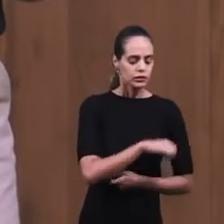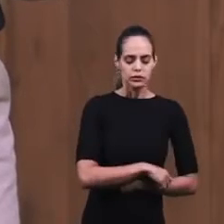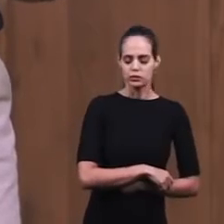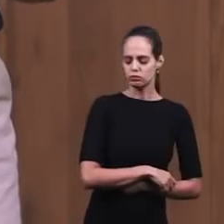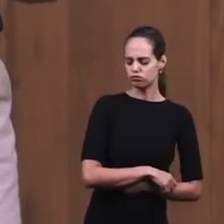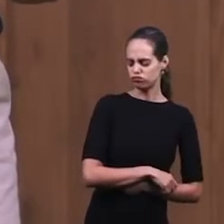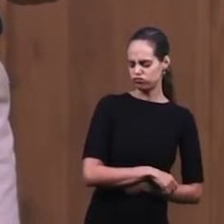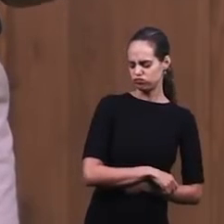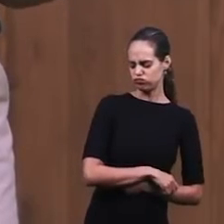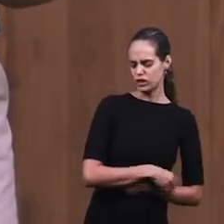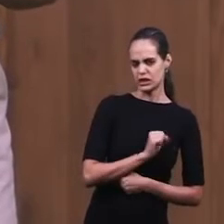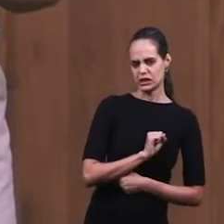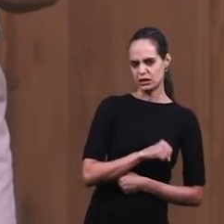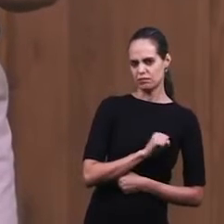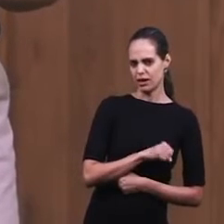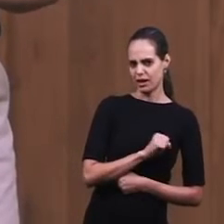Gesem